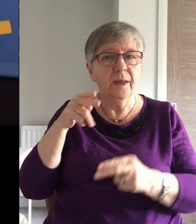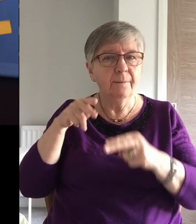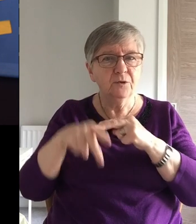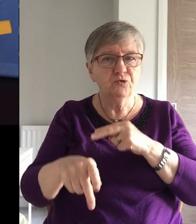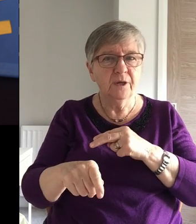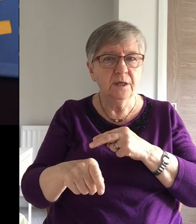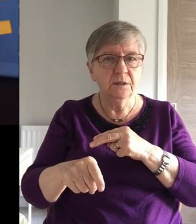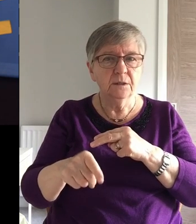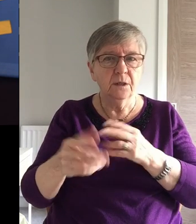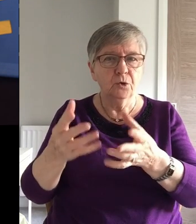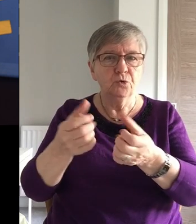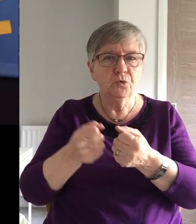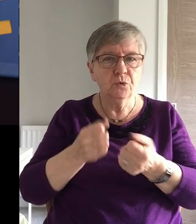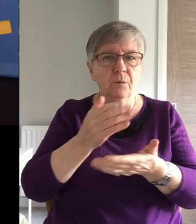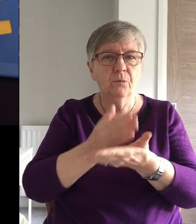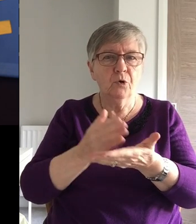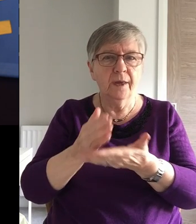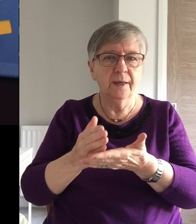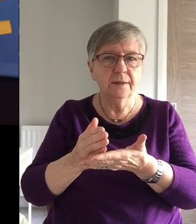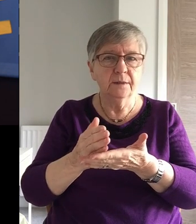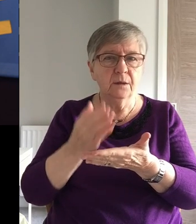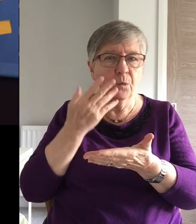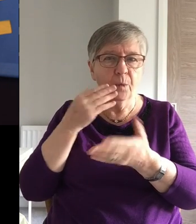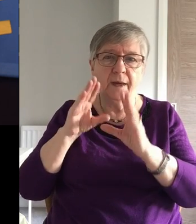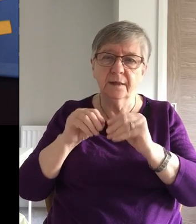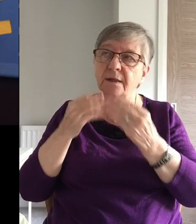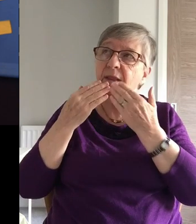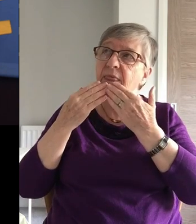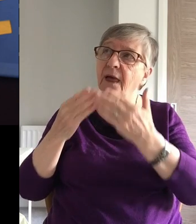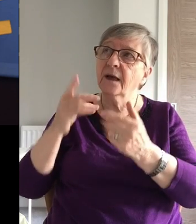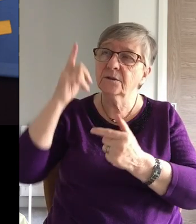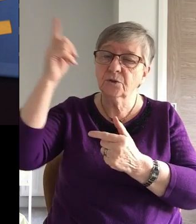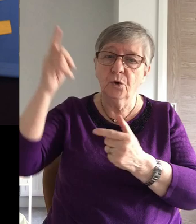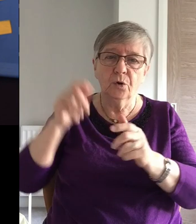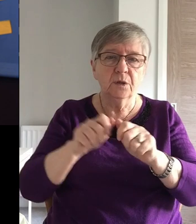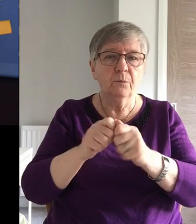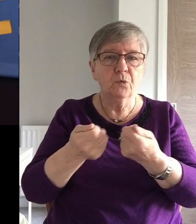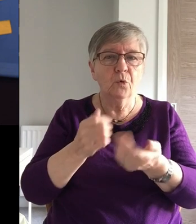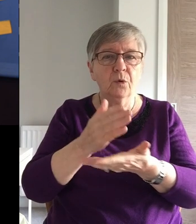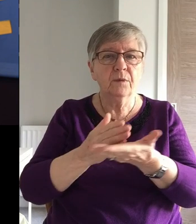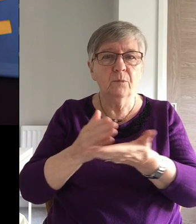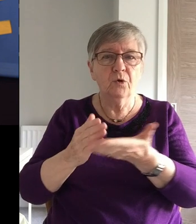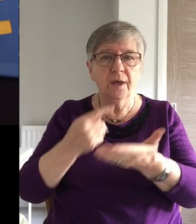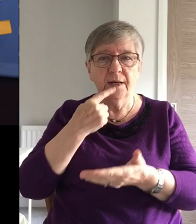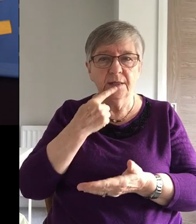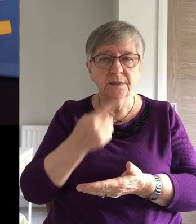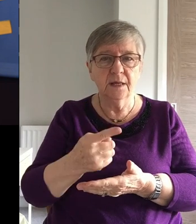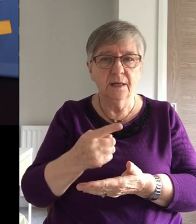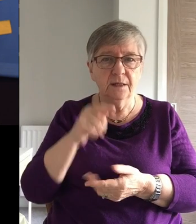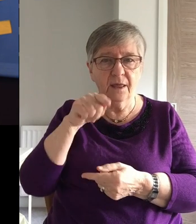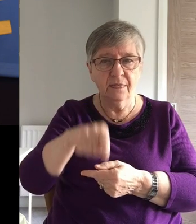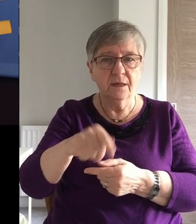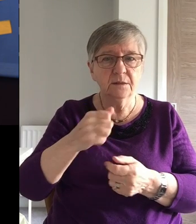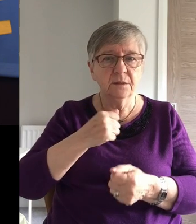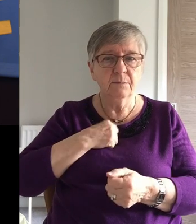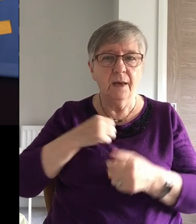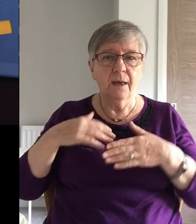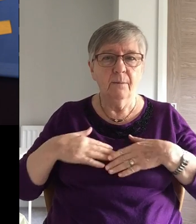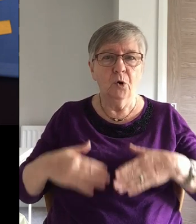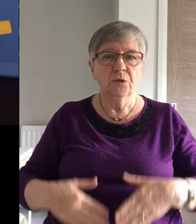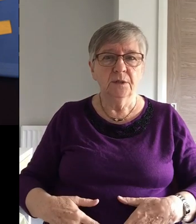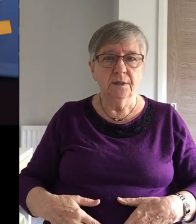took bread, and when He had given thanks, He broke it and said, "This is my